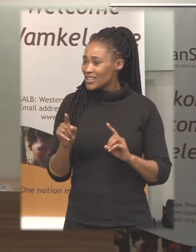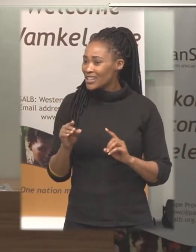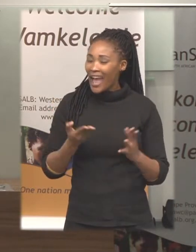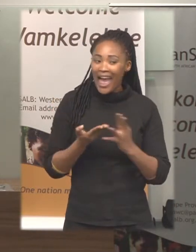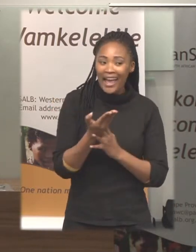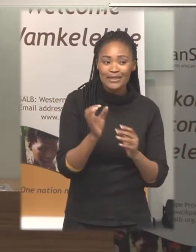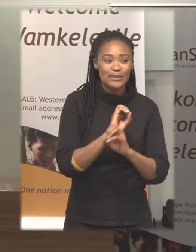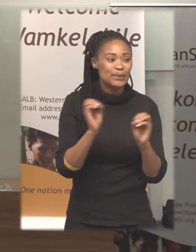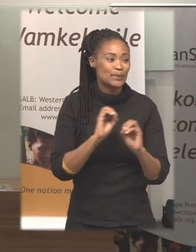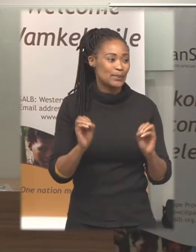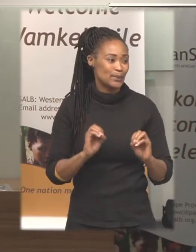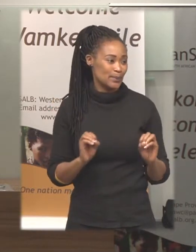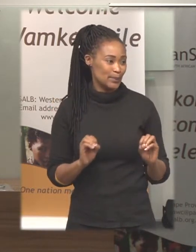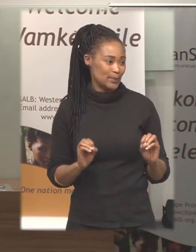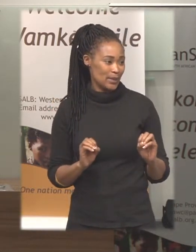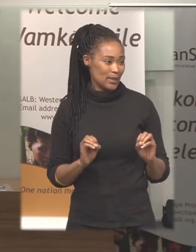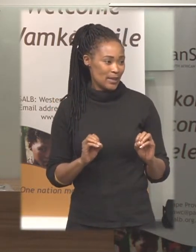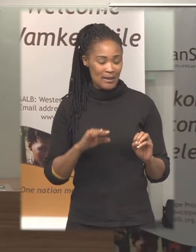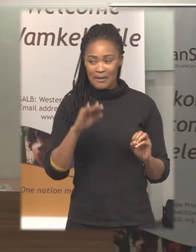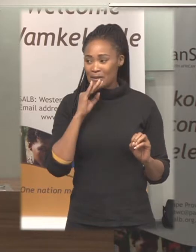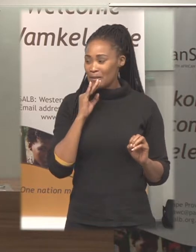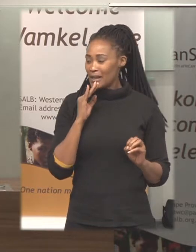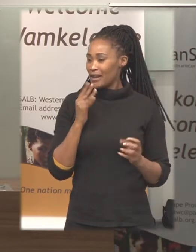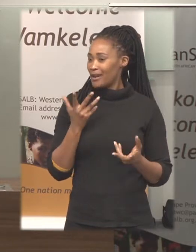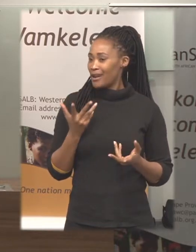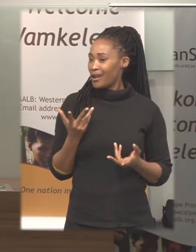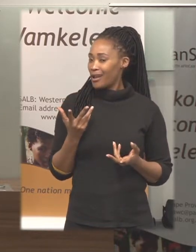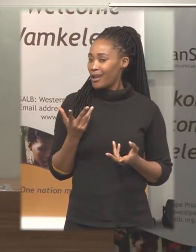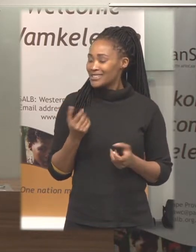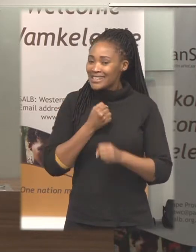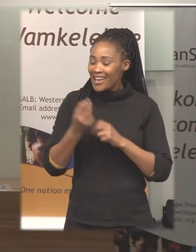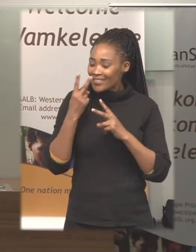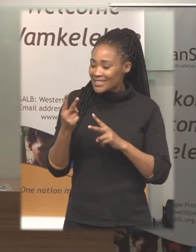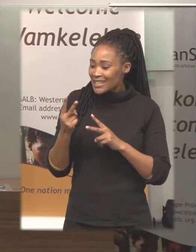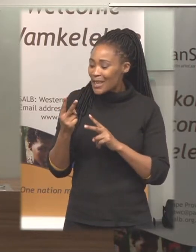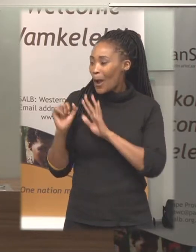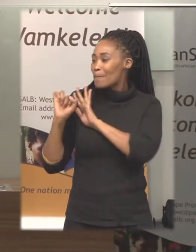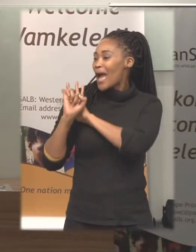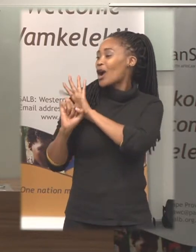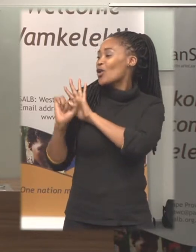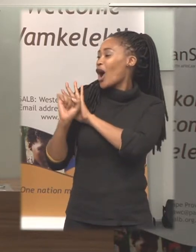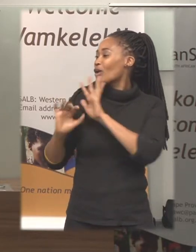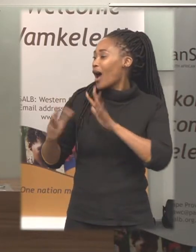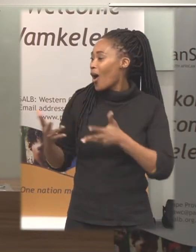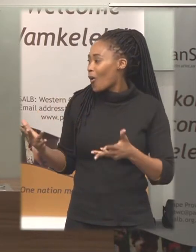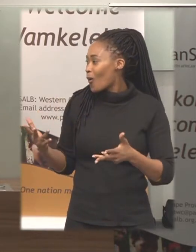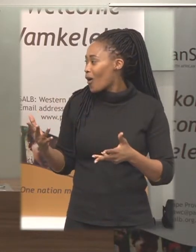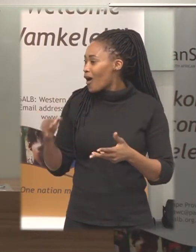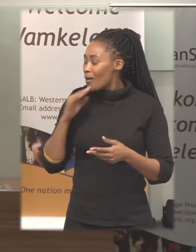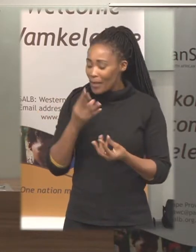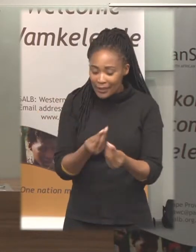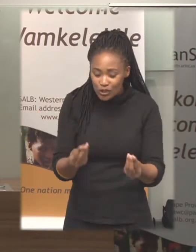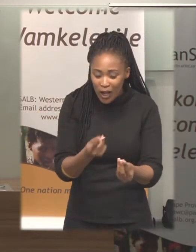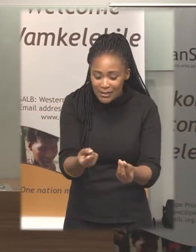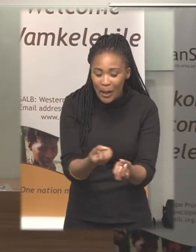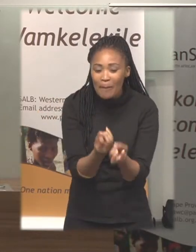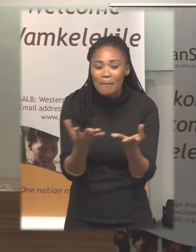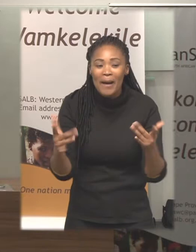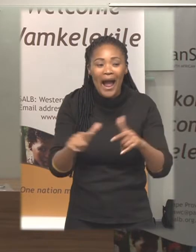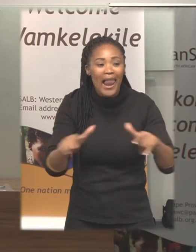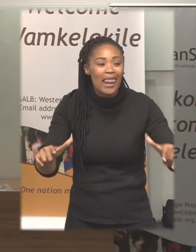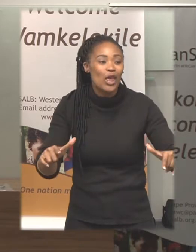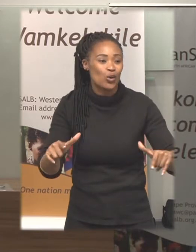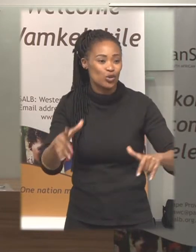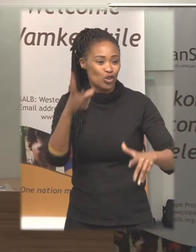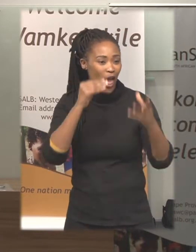the repertoire is that that child comes from. So instead of being treated as a bilingual or as an emergent bilingual learner, the